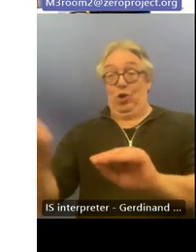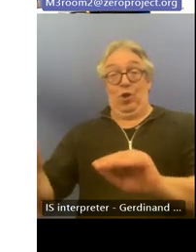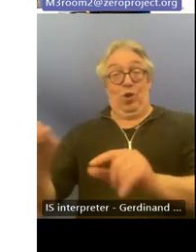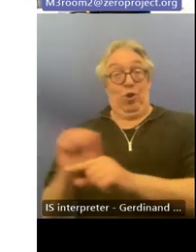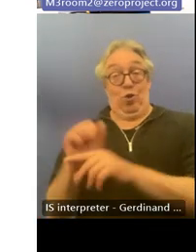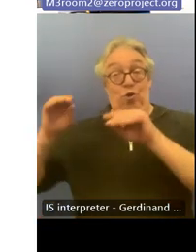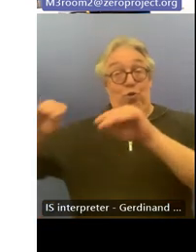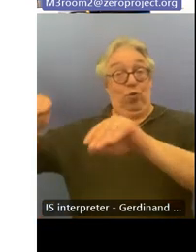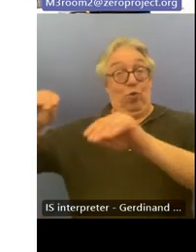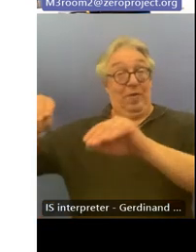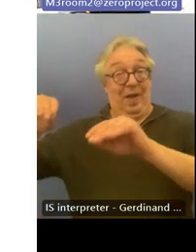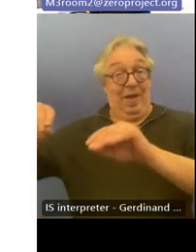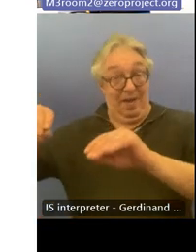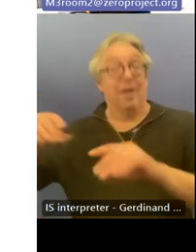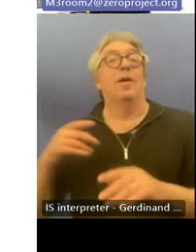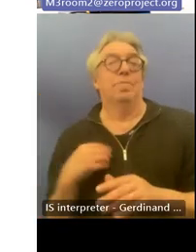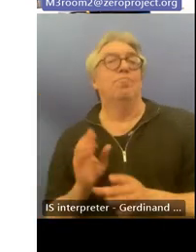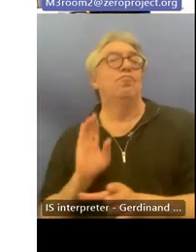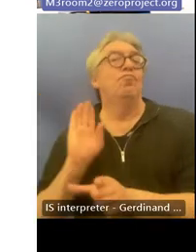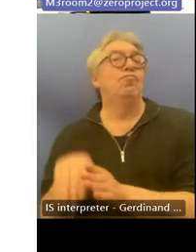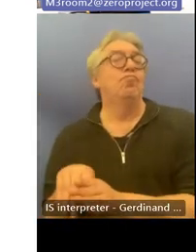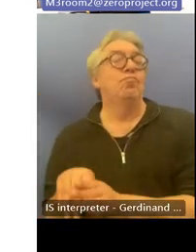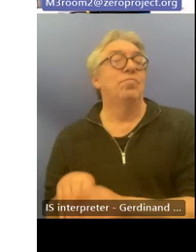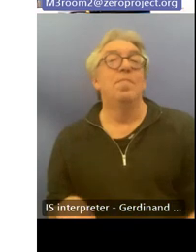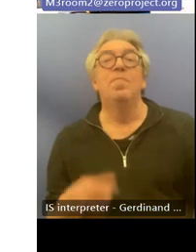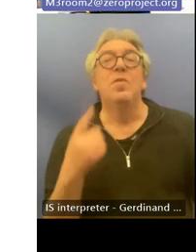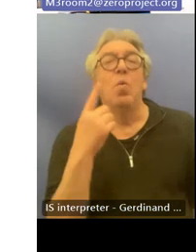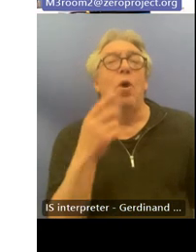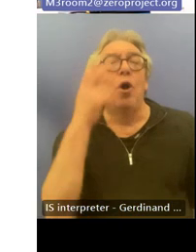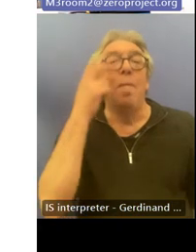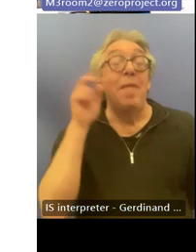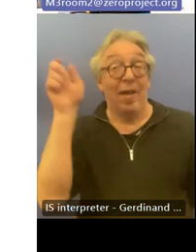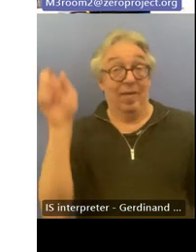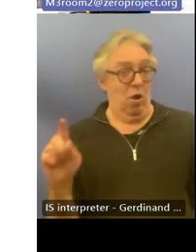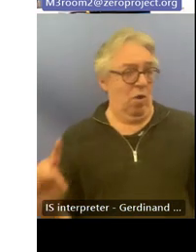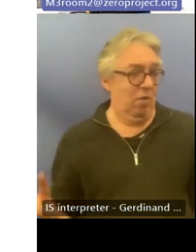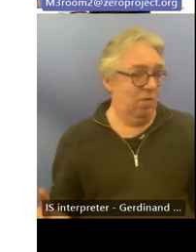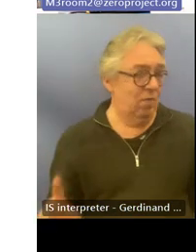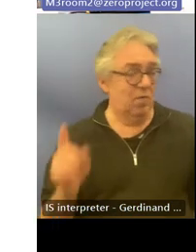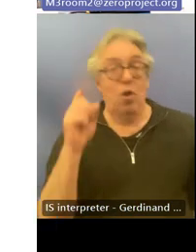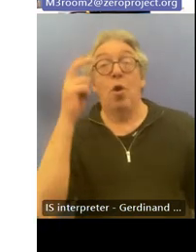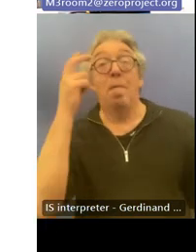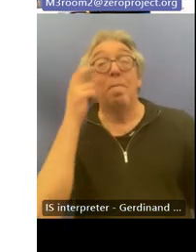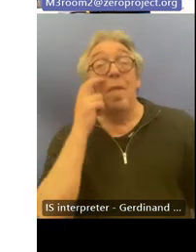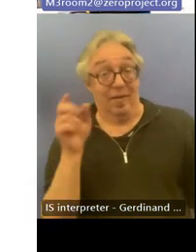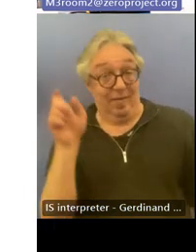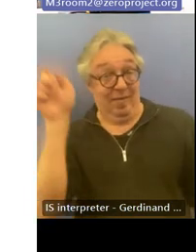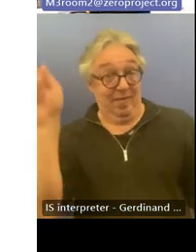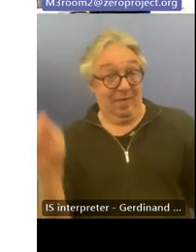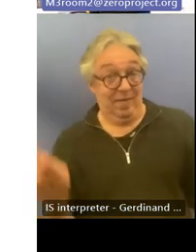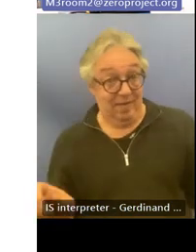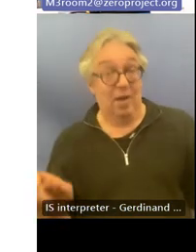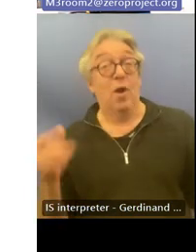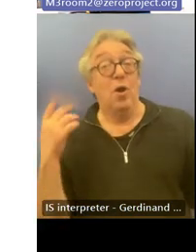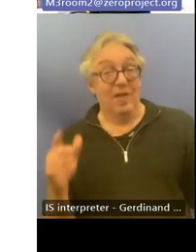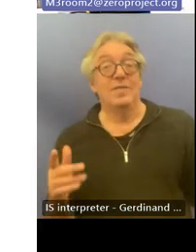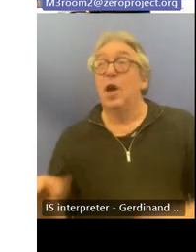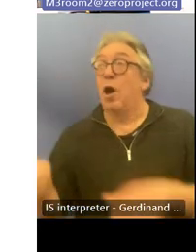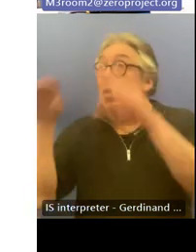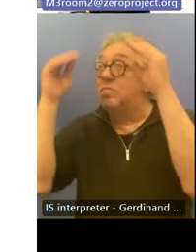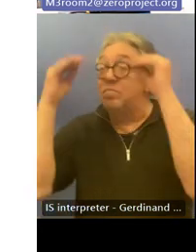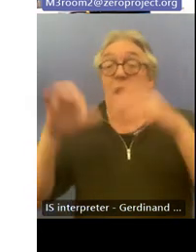Mr. Soda Ang, blind man, his first blind person half chance to attend Teachers Training College